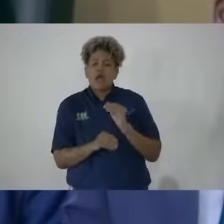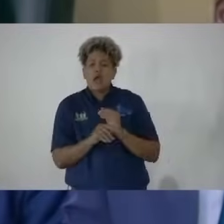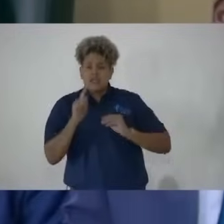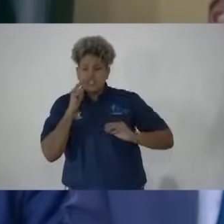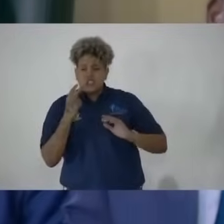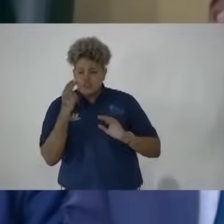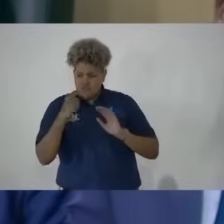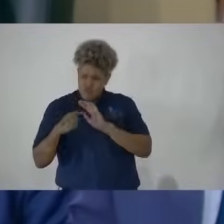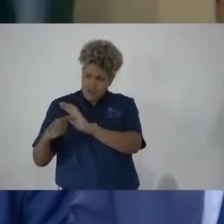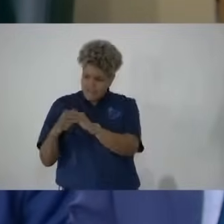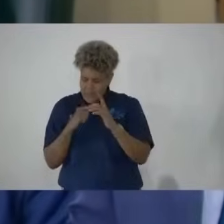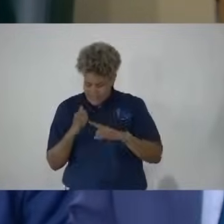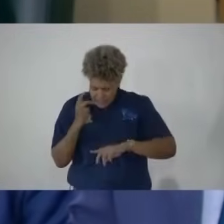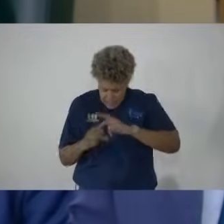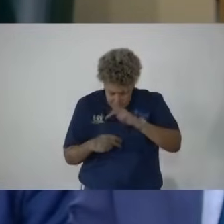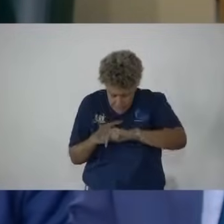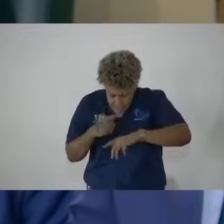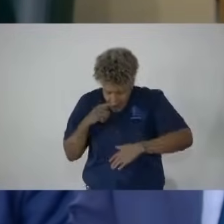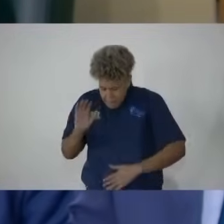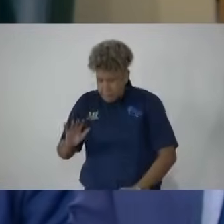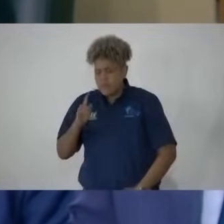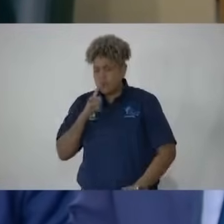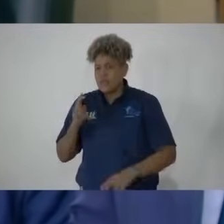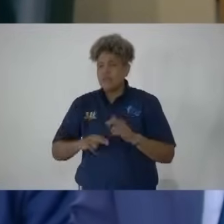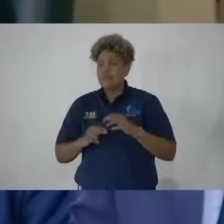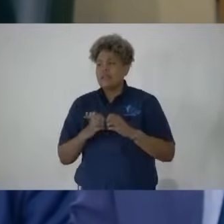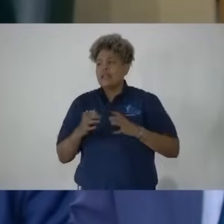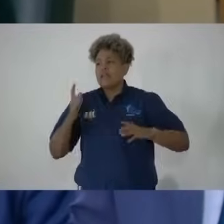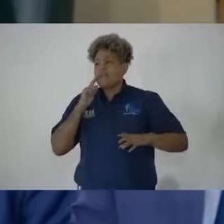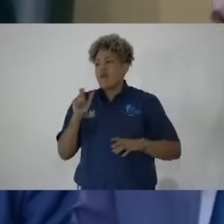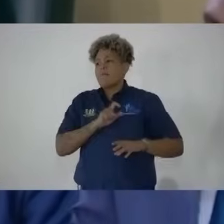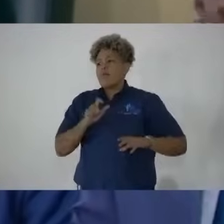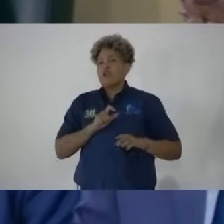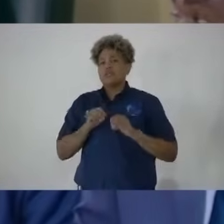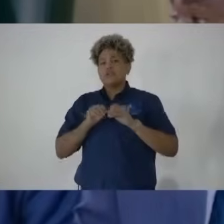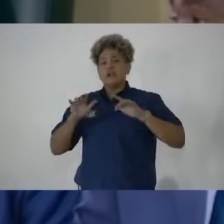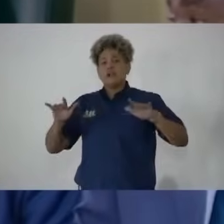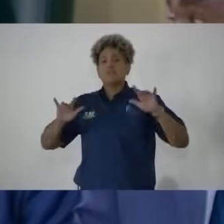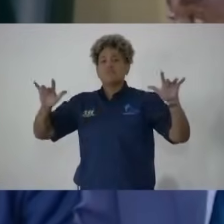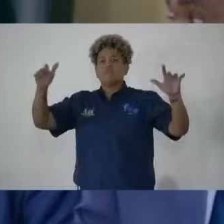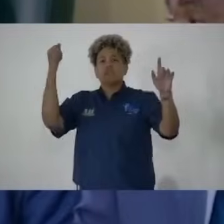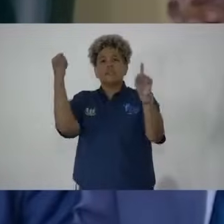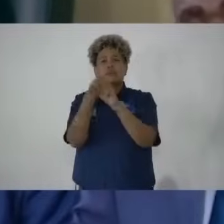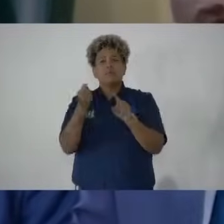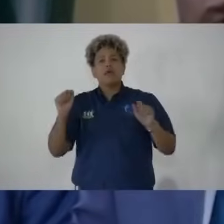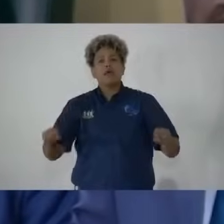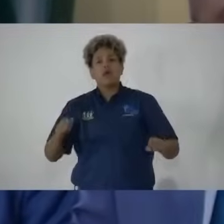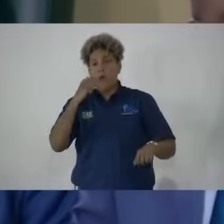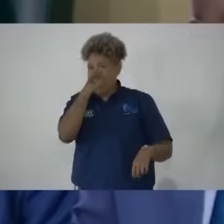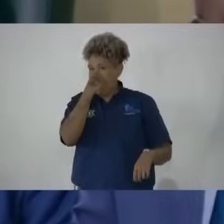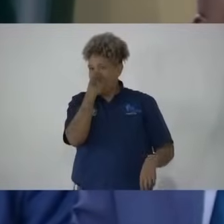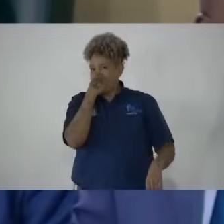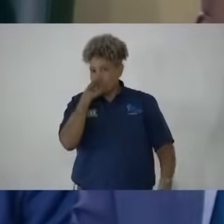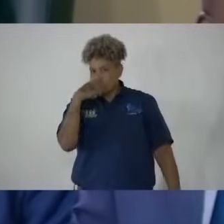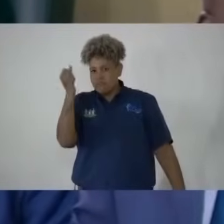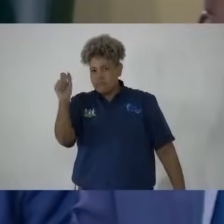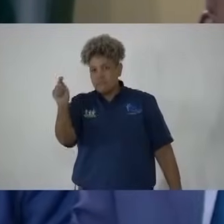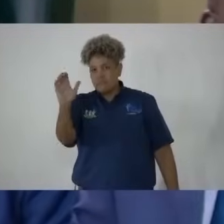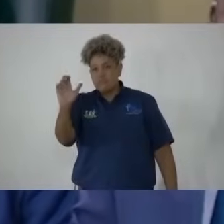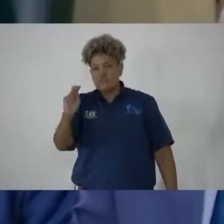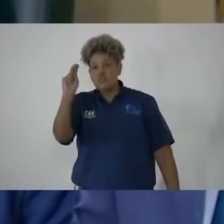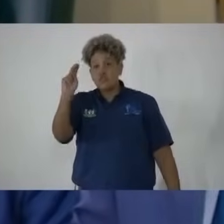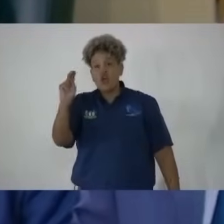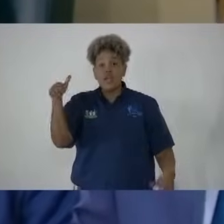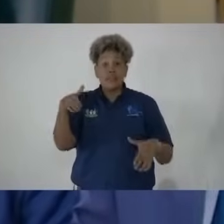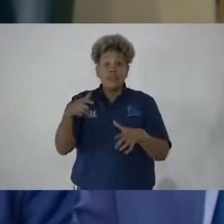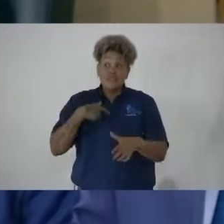reflects the kind of station we are building for the police across the island. The St. Catherine North Division Headquarters, for which we are